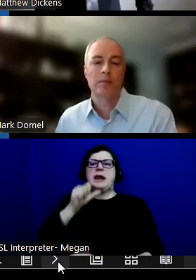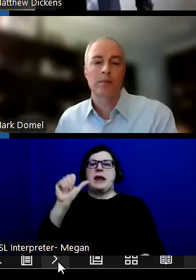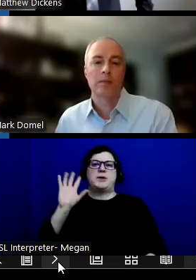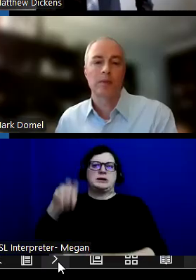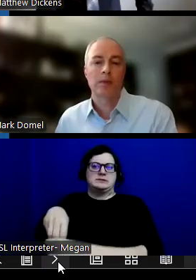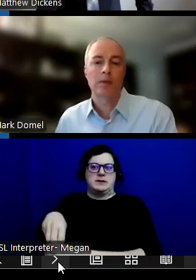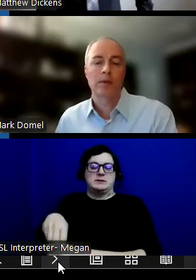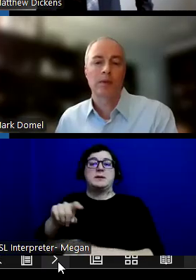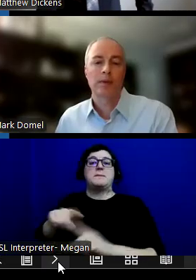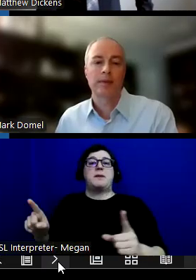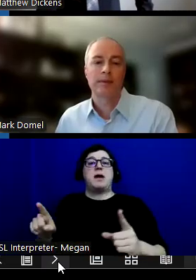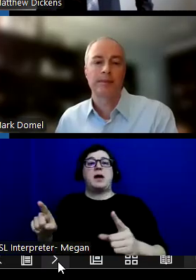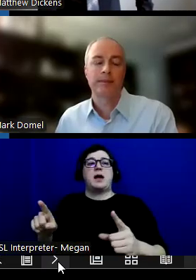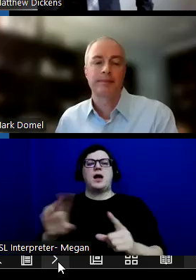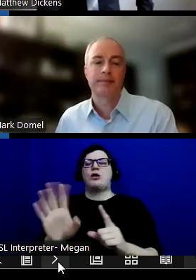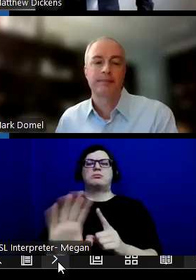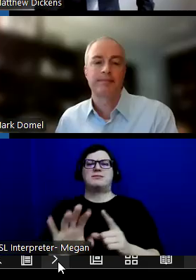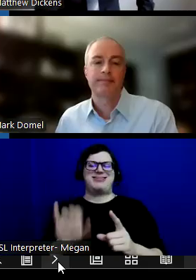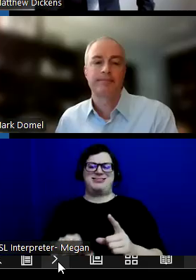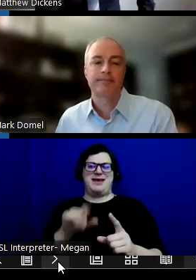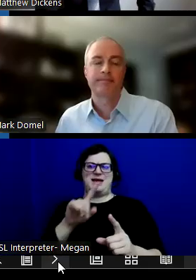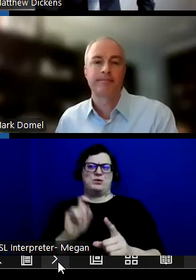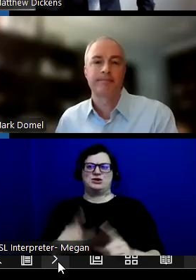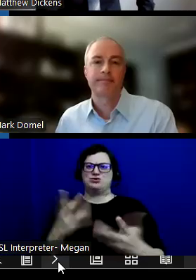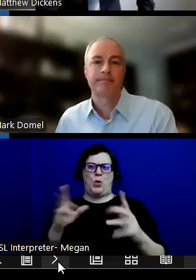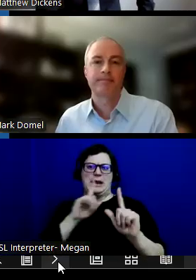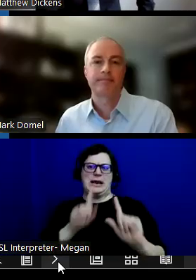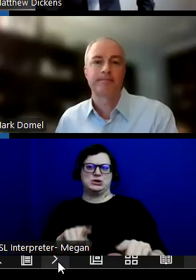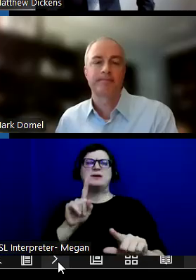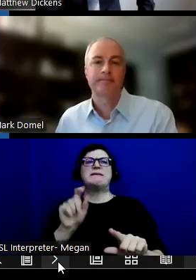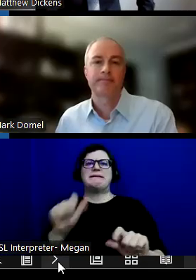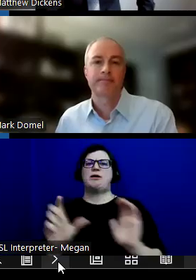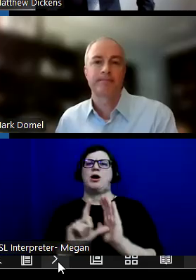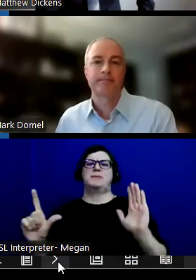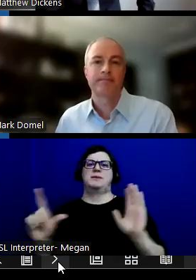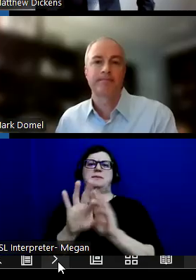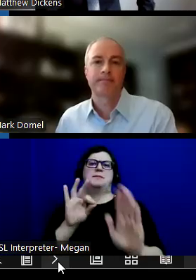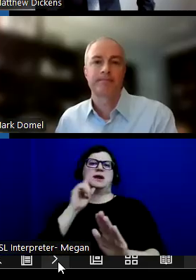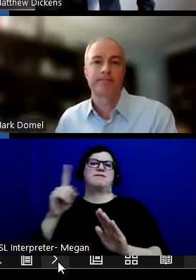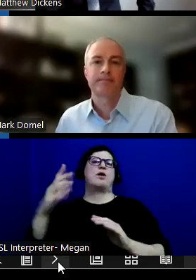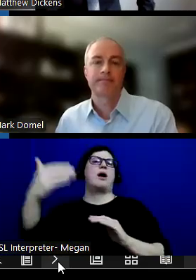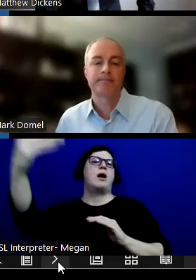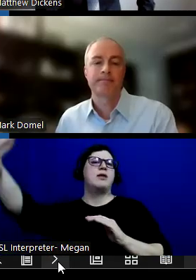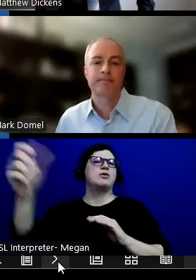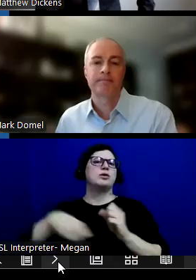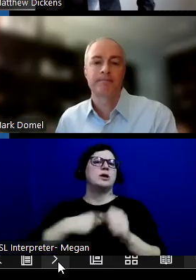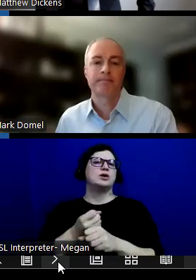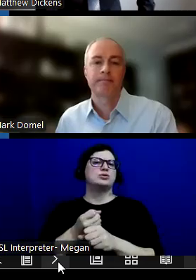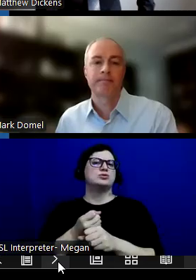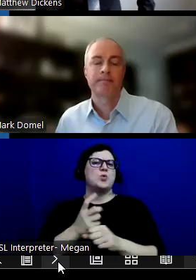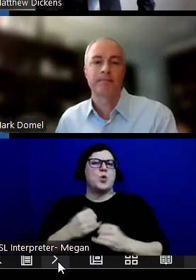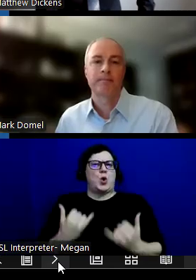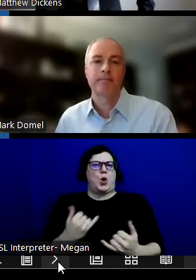children are chosen, oh, you answered that. They can be automatically chosen for other upcoming years or just that current